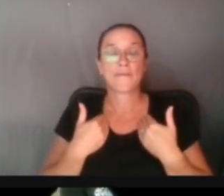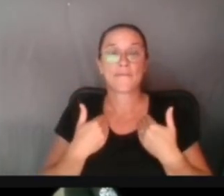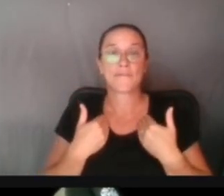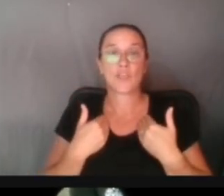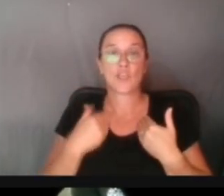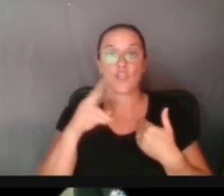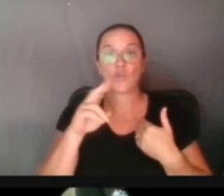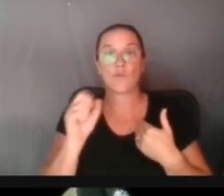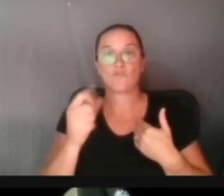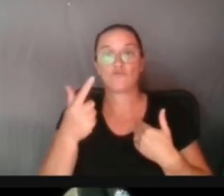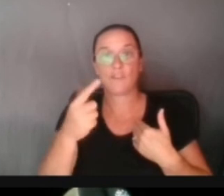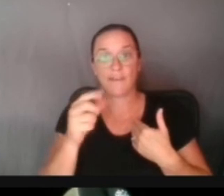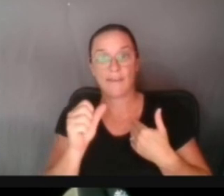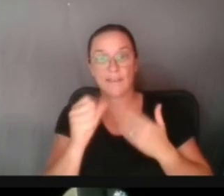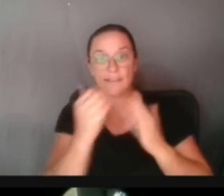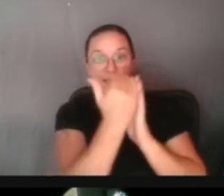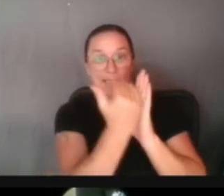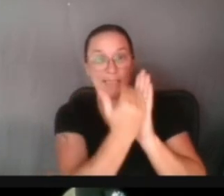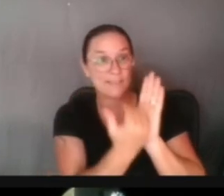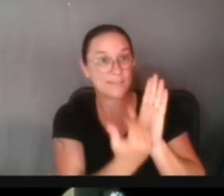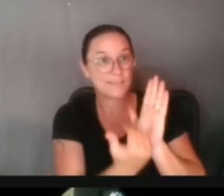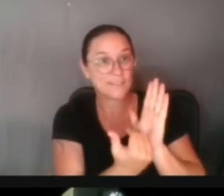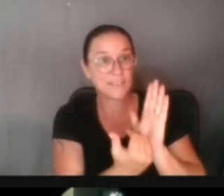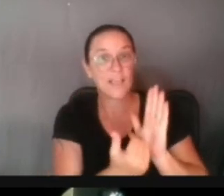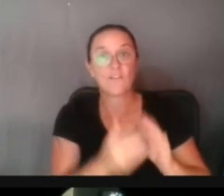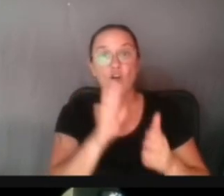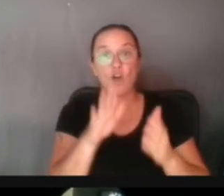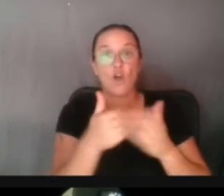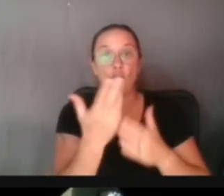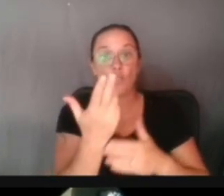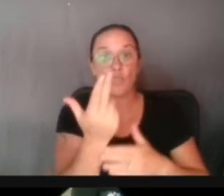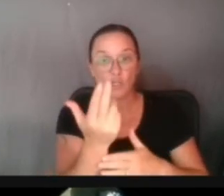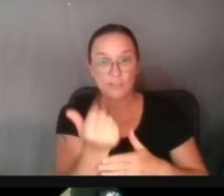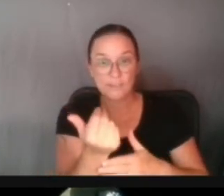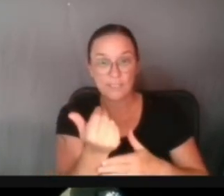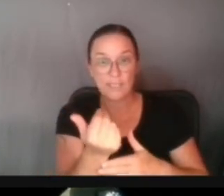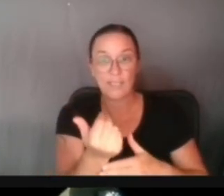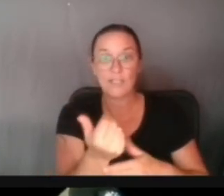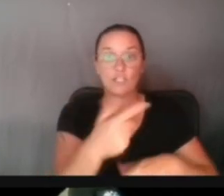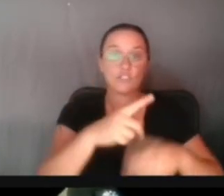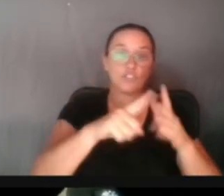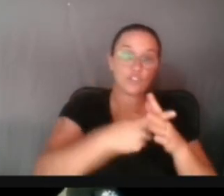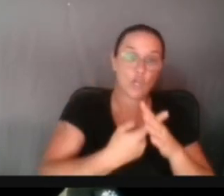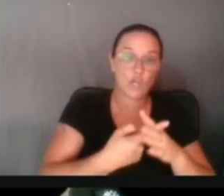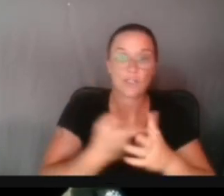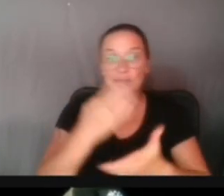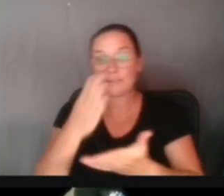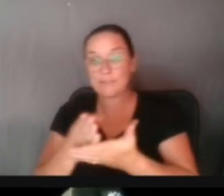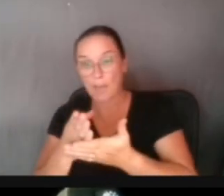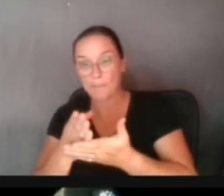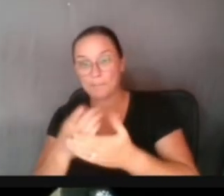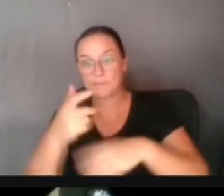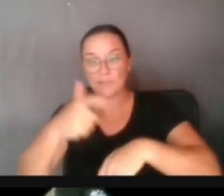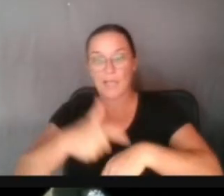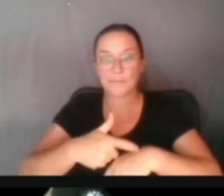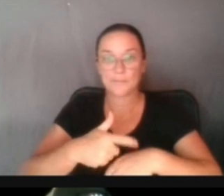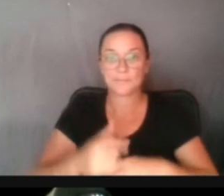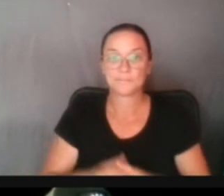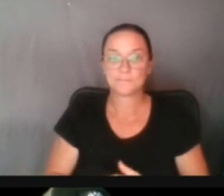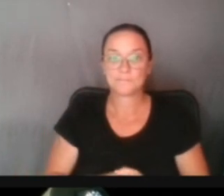USGS has a list of the 13 episodes and their start-stop times, and as long as their duration of this one